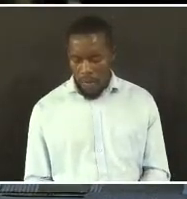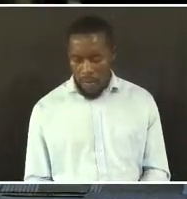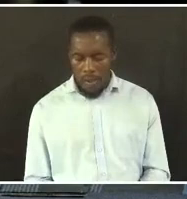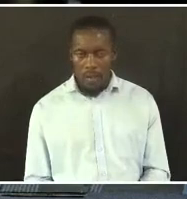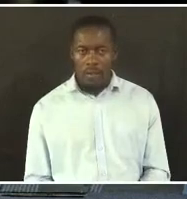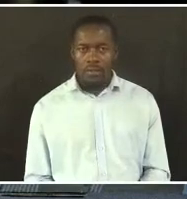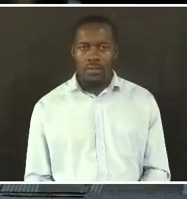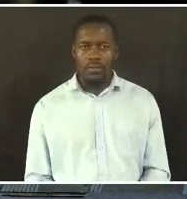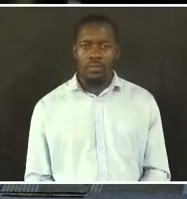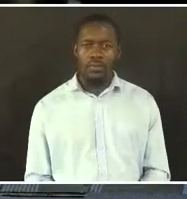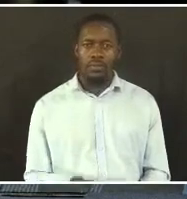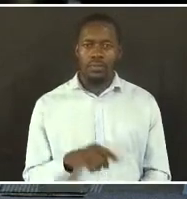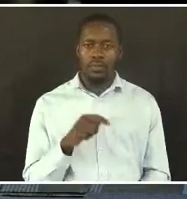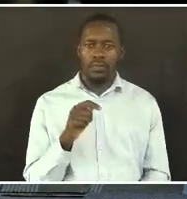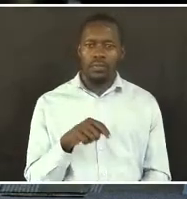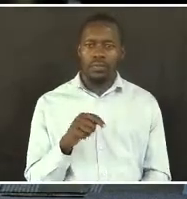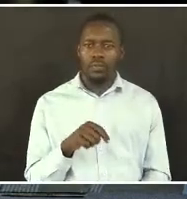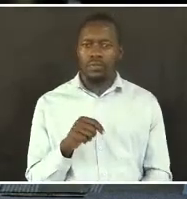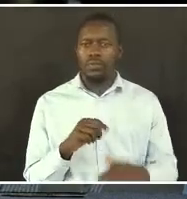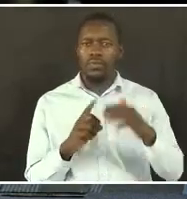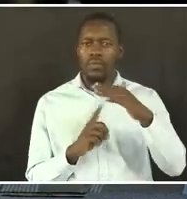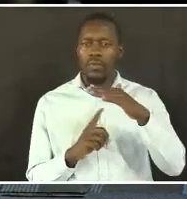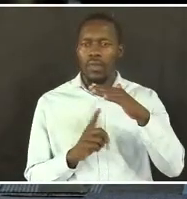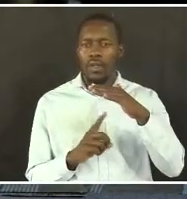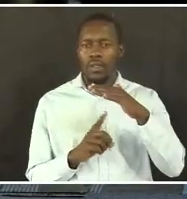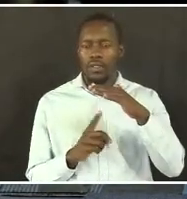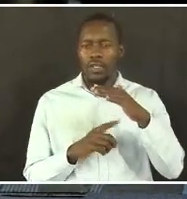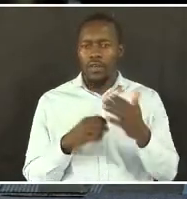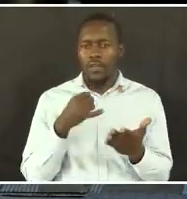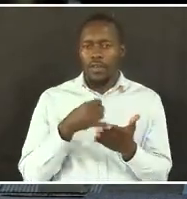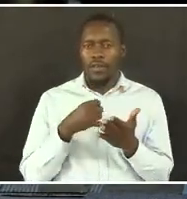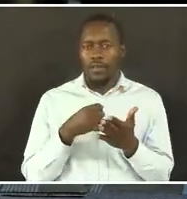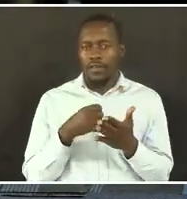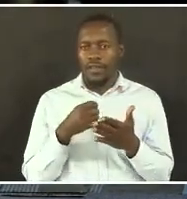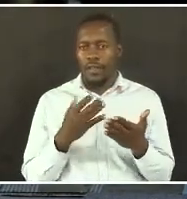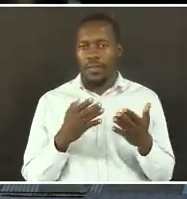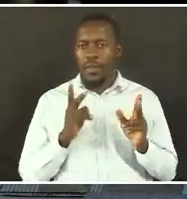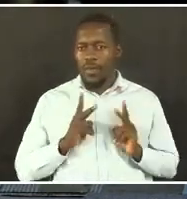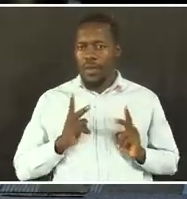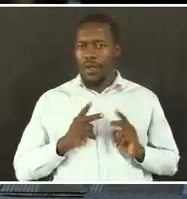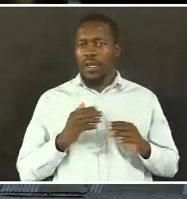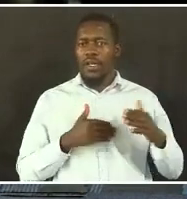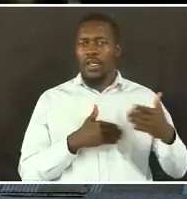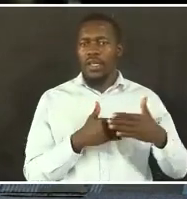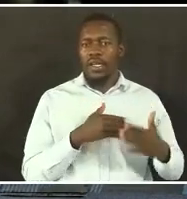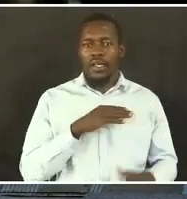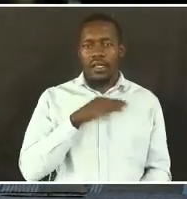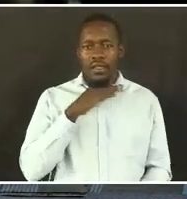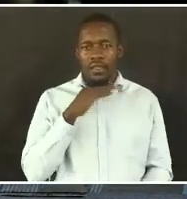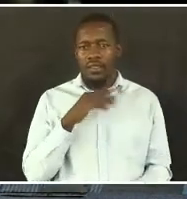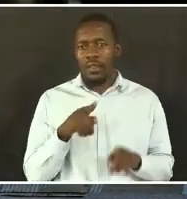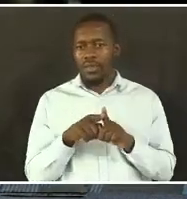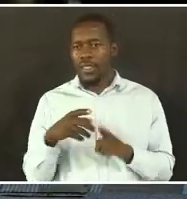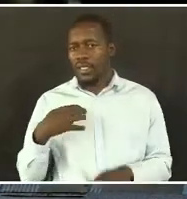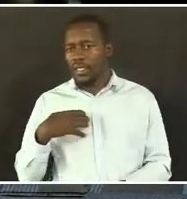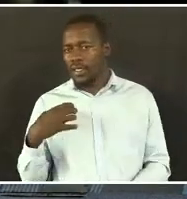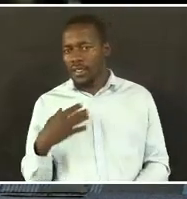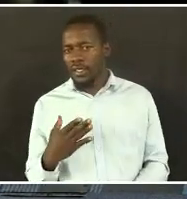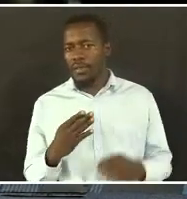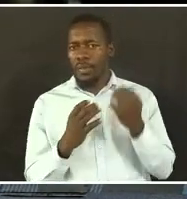ministry ministers to the dying, to the sick, and those who are bereaved, all right? Mm-hmm. And then there's that